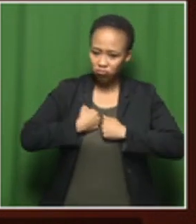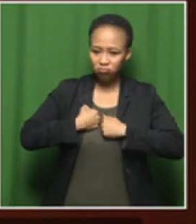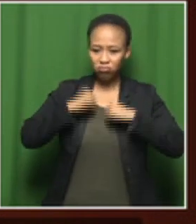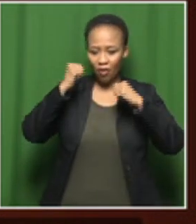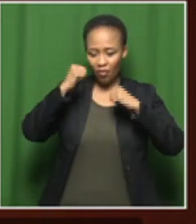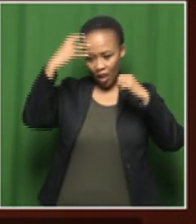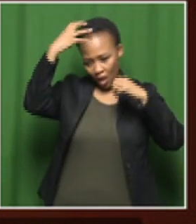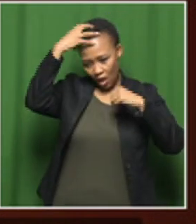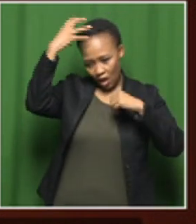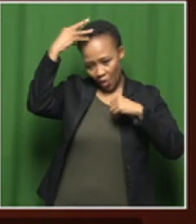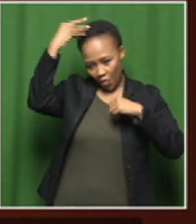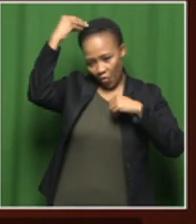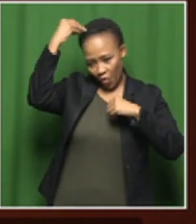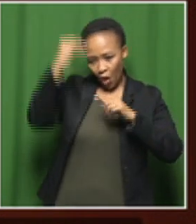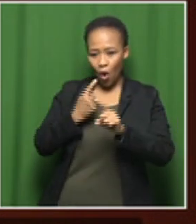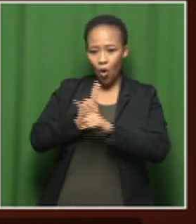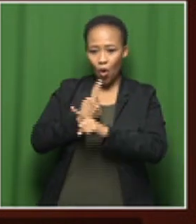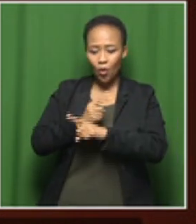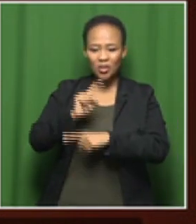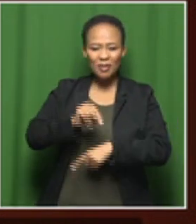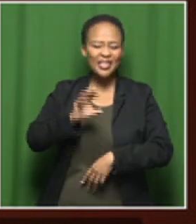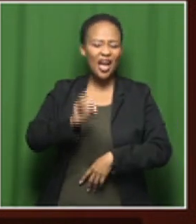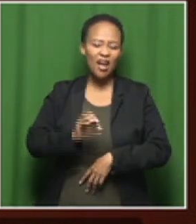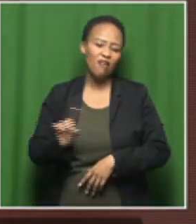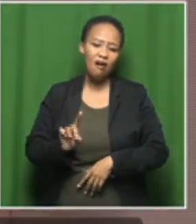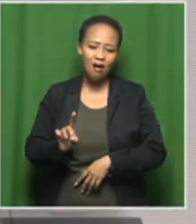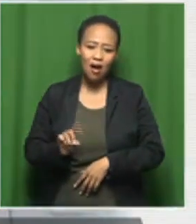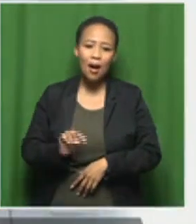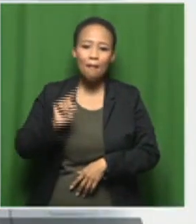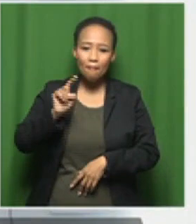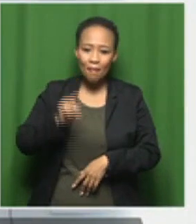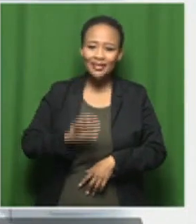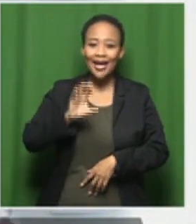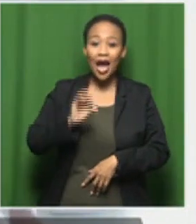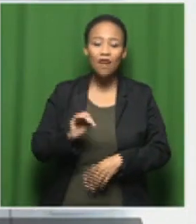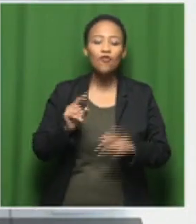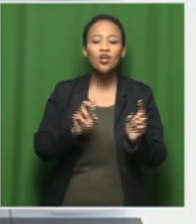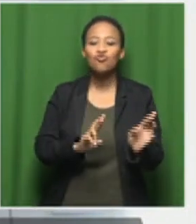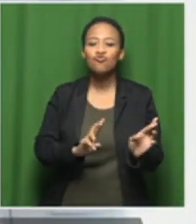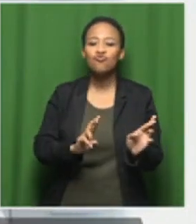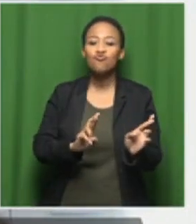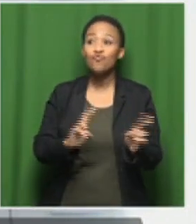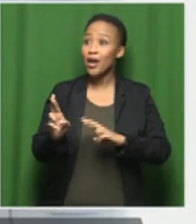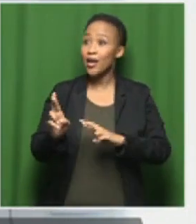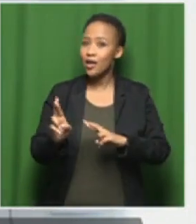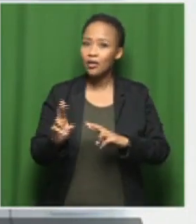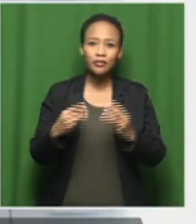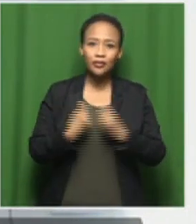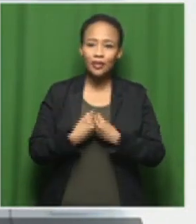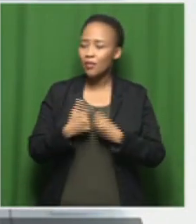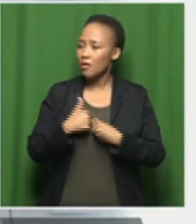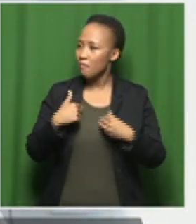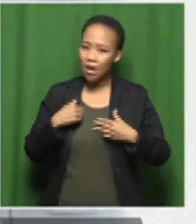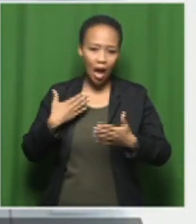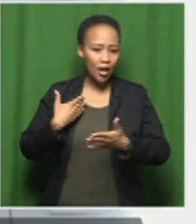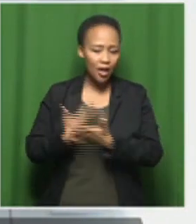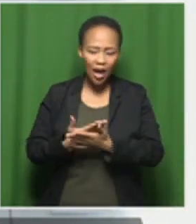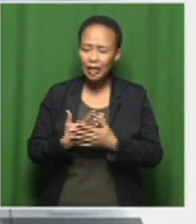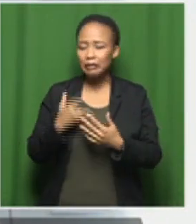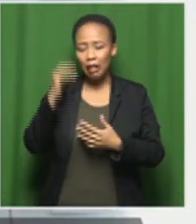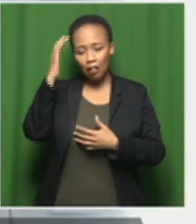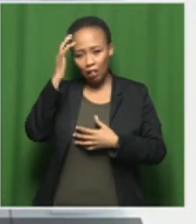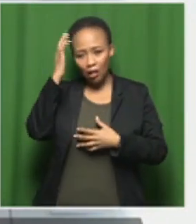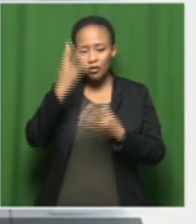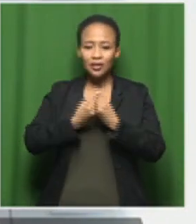to move all the things and cultural cues into ready to wear, so I can wear it every day and represent my culture. And